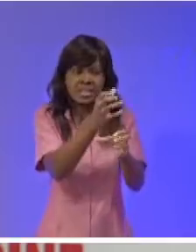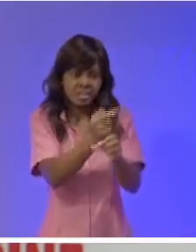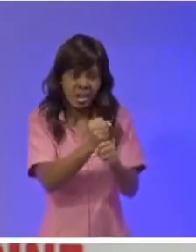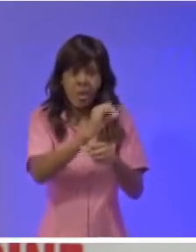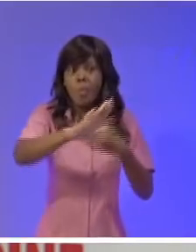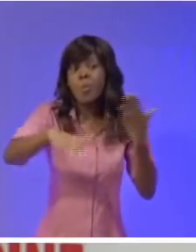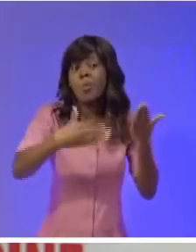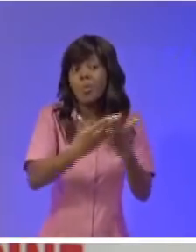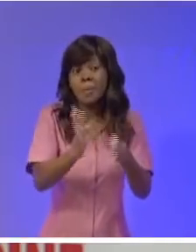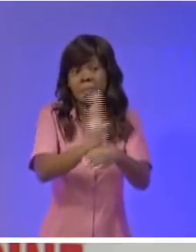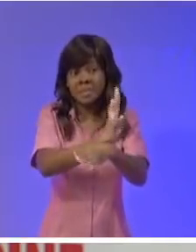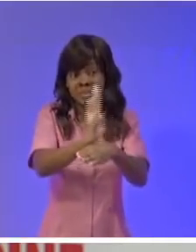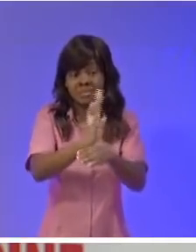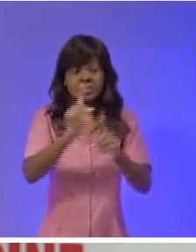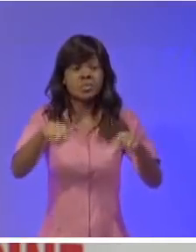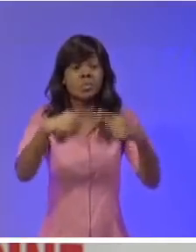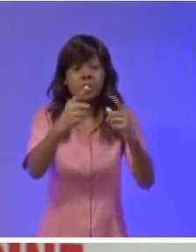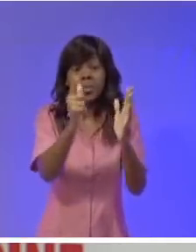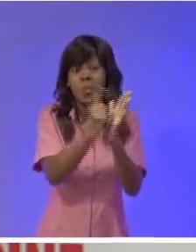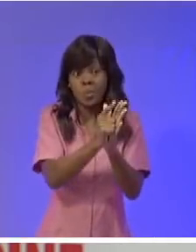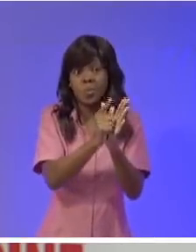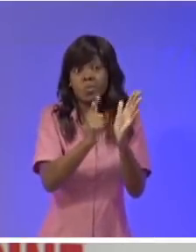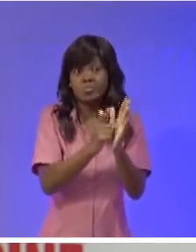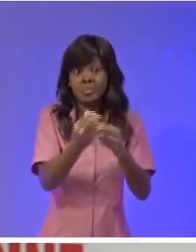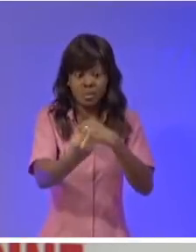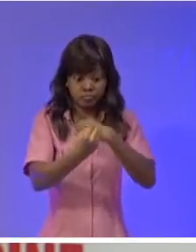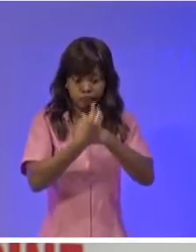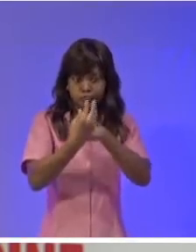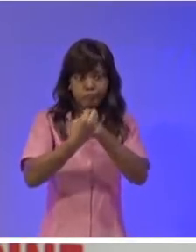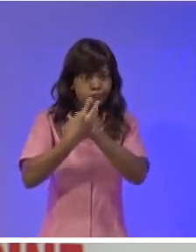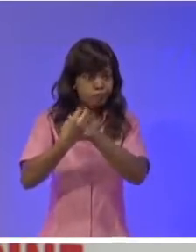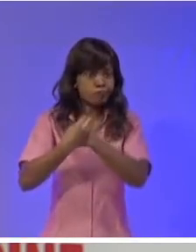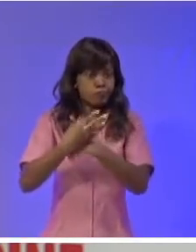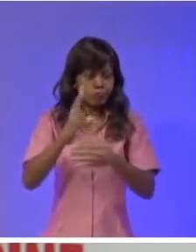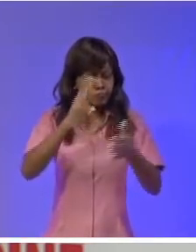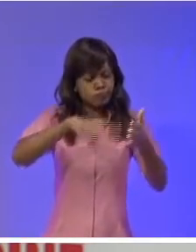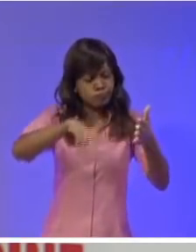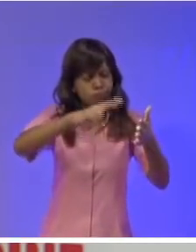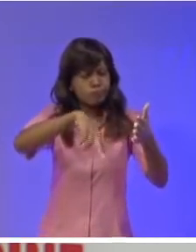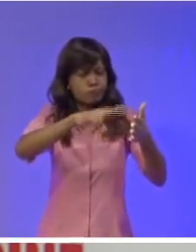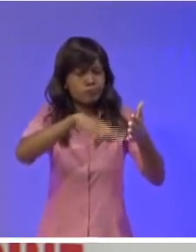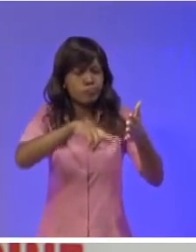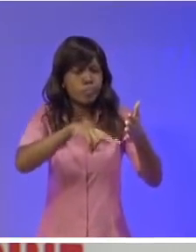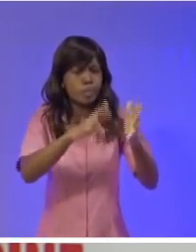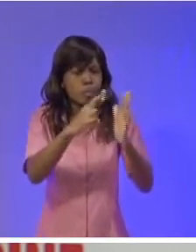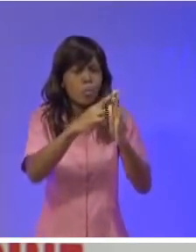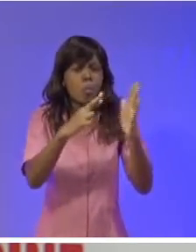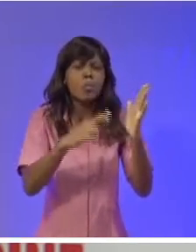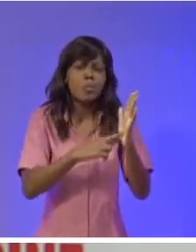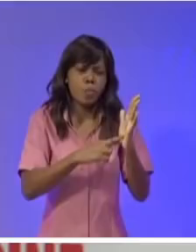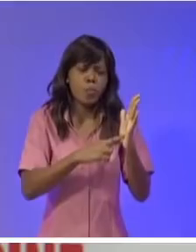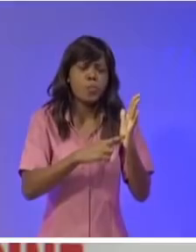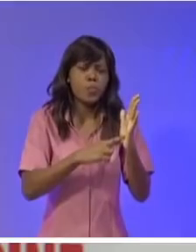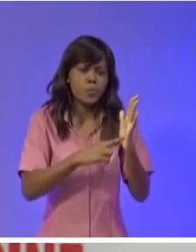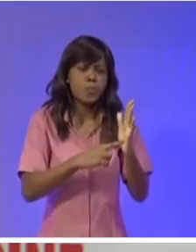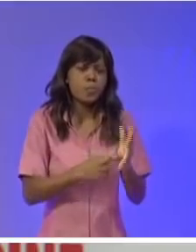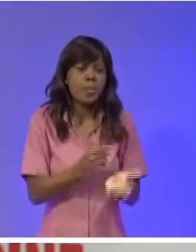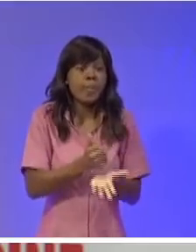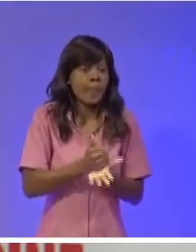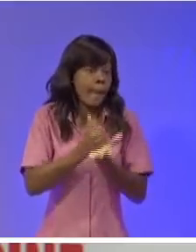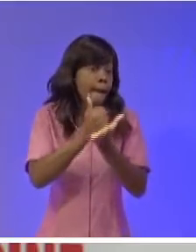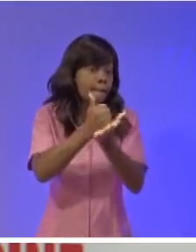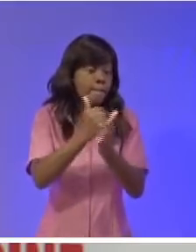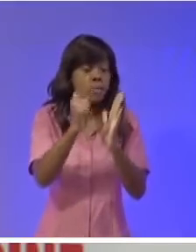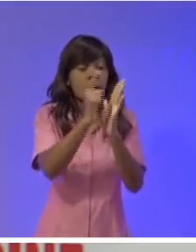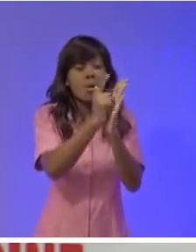to seek legal advice, read the regulations, and be guided by sound legal advice that you have